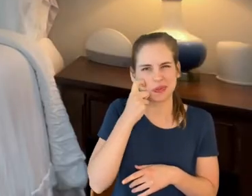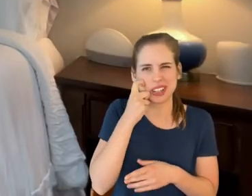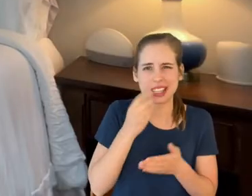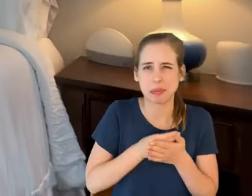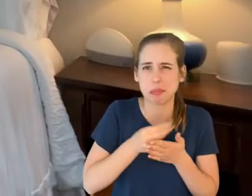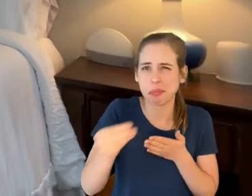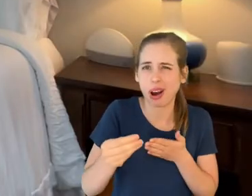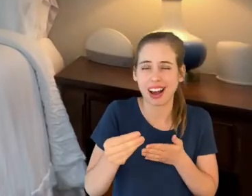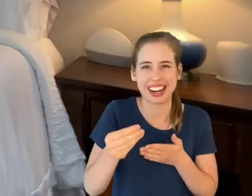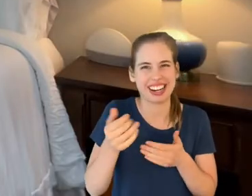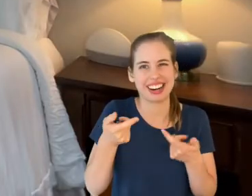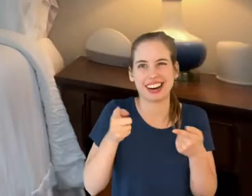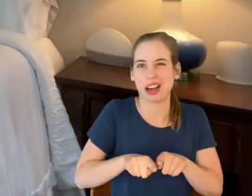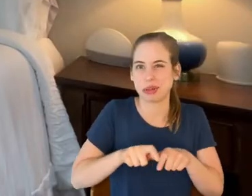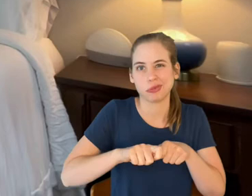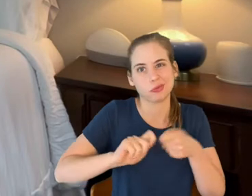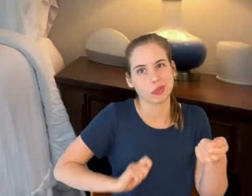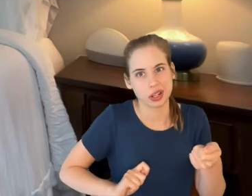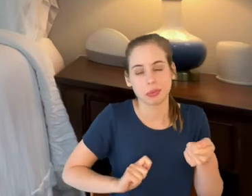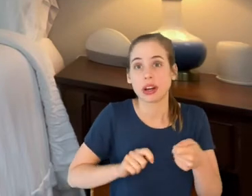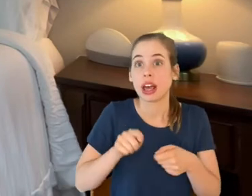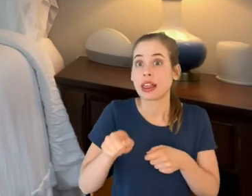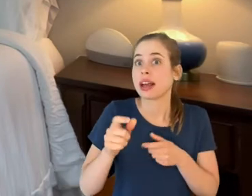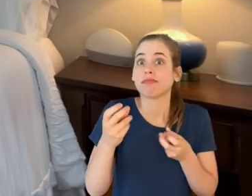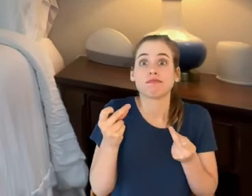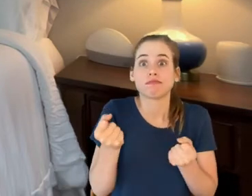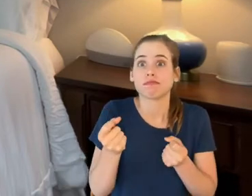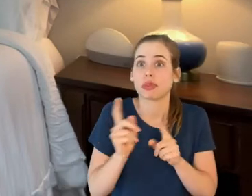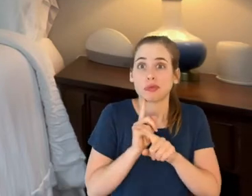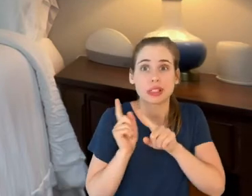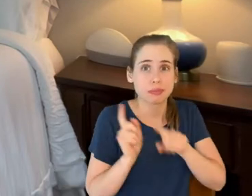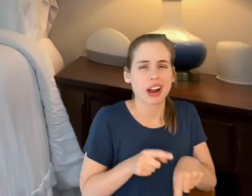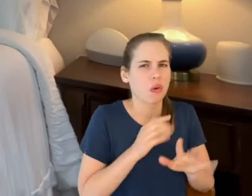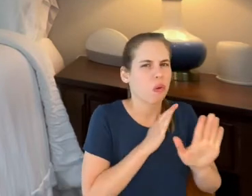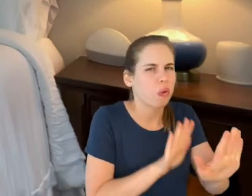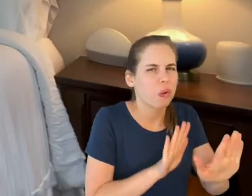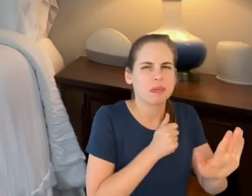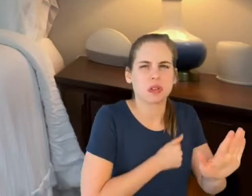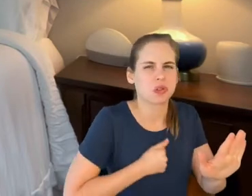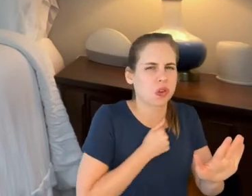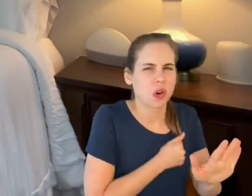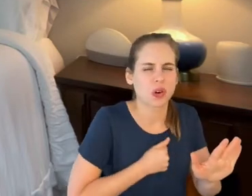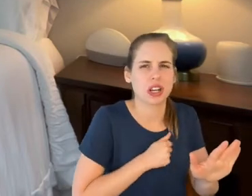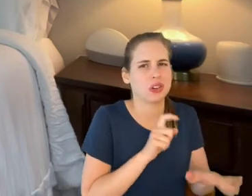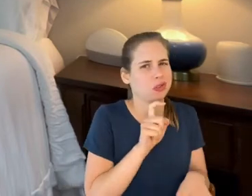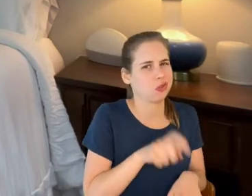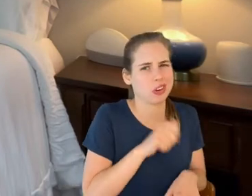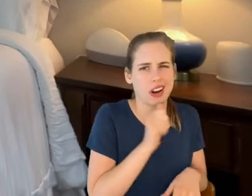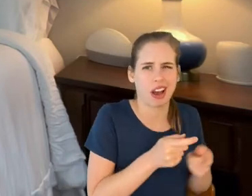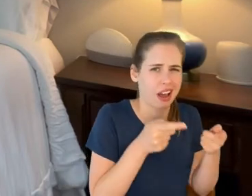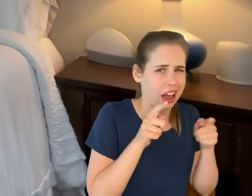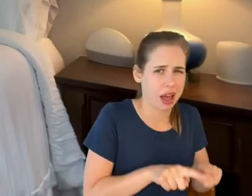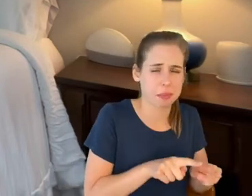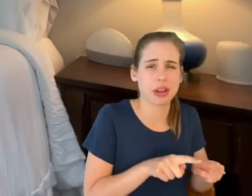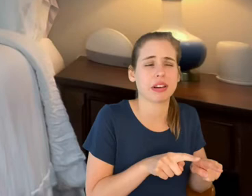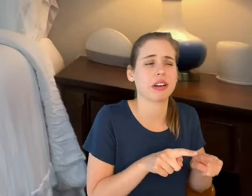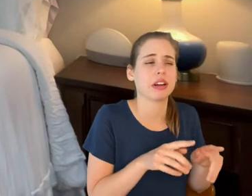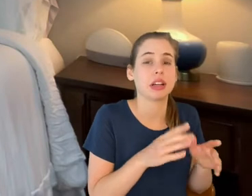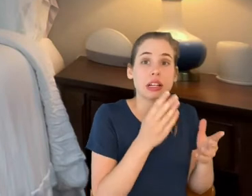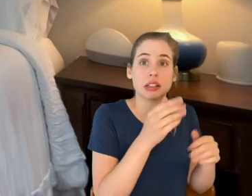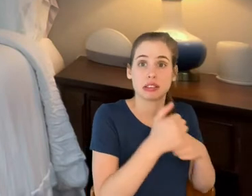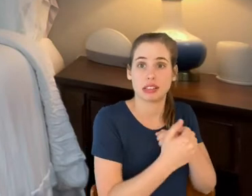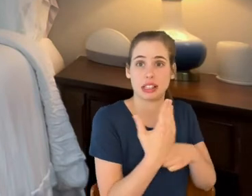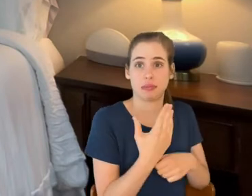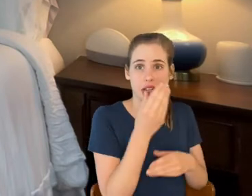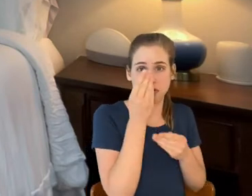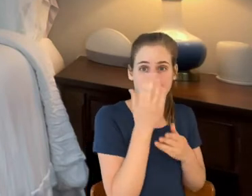guy was like super nice, very responsive, and was like, oh, I'm so sorry to hear that. That doesn't sound like it should happen. Just send me your